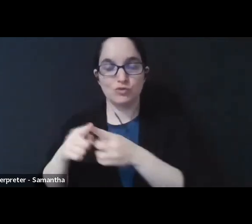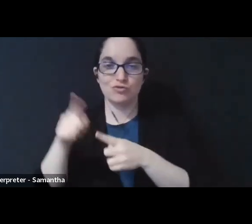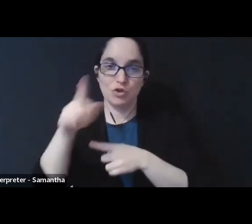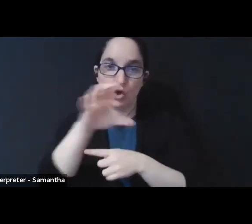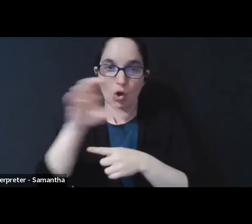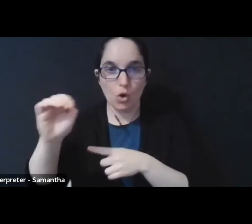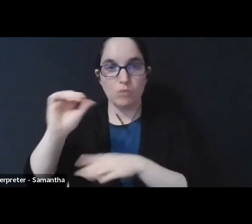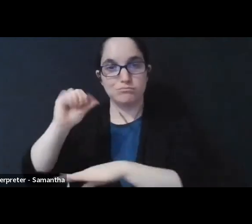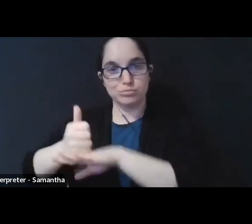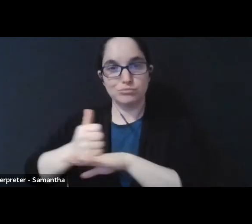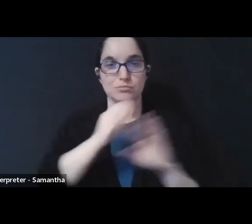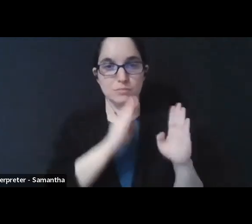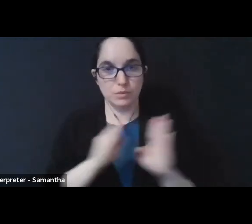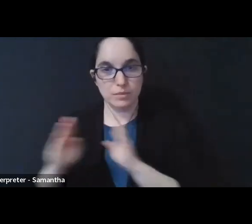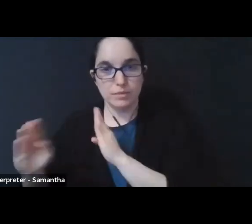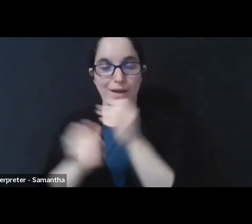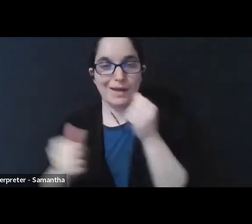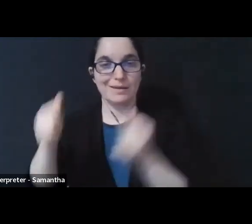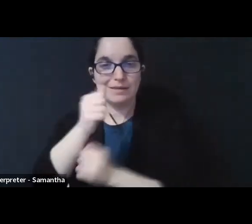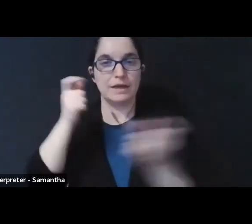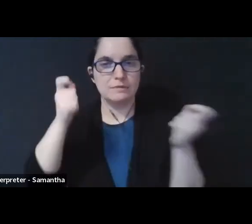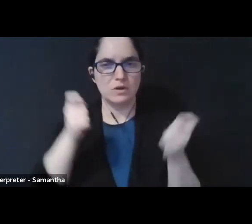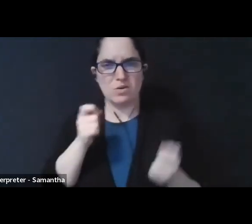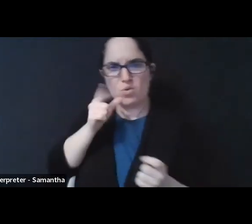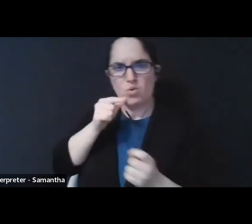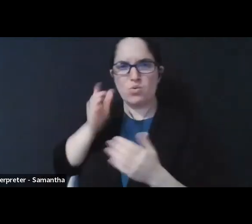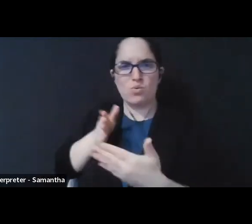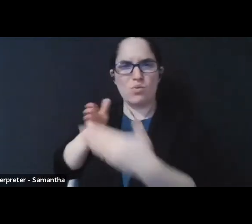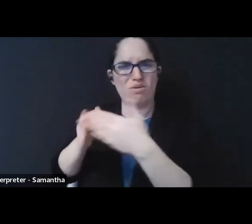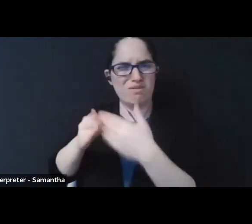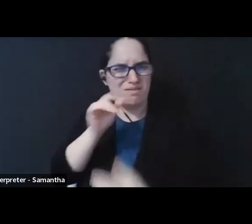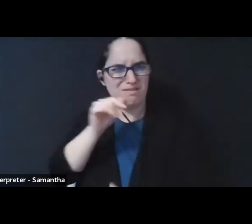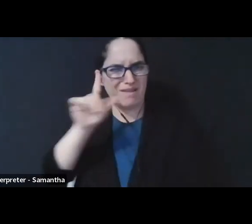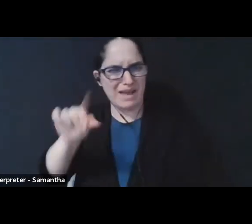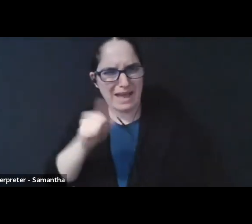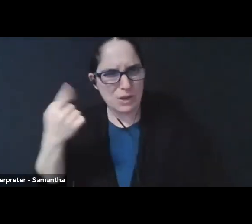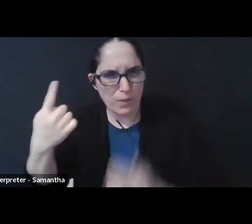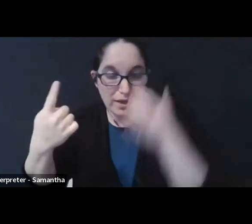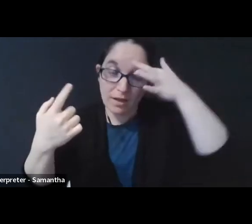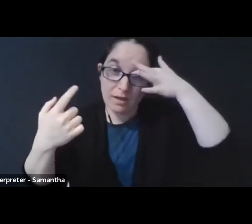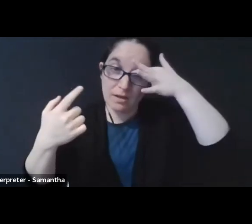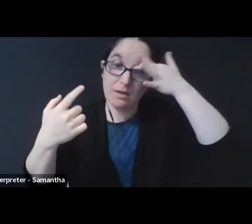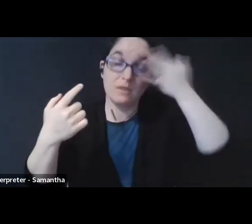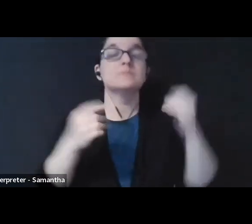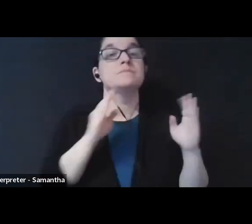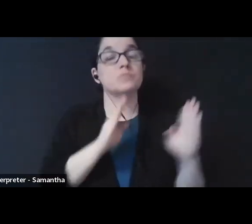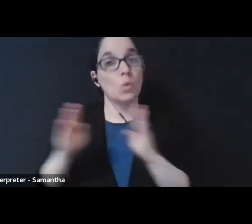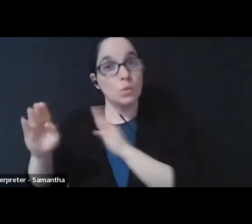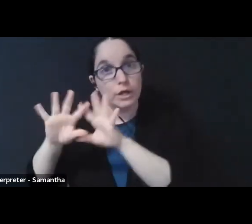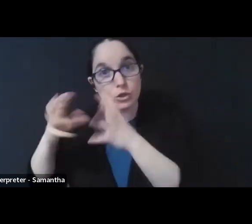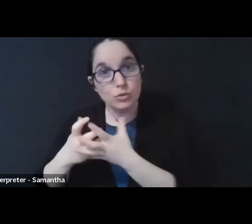co-executive director of Whose Corner Is It Anyway?, a Western Massachusetts harm reduction, mutual aid, and organizing group by and